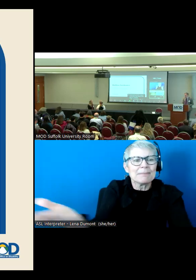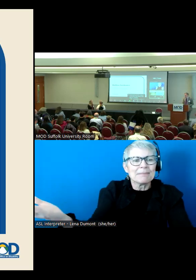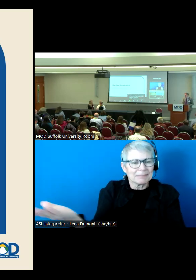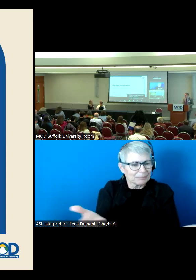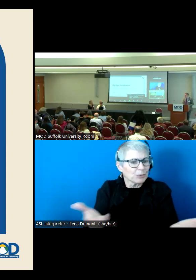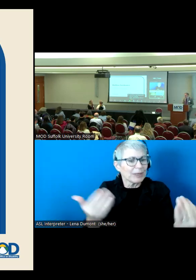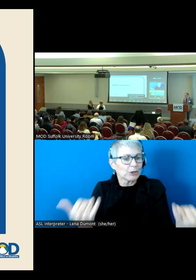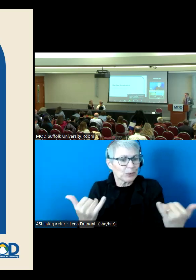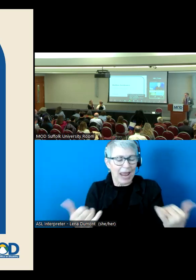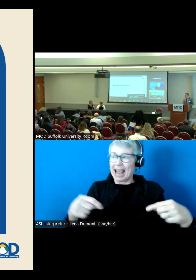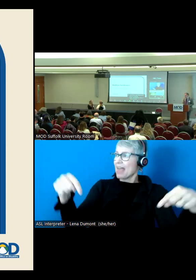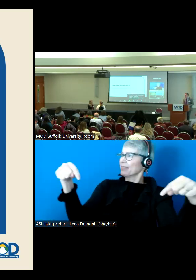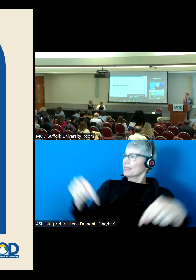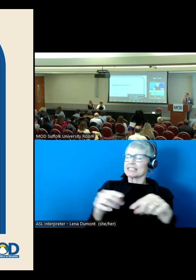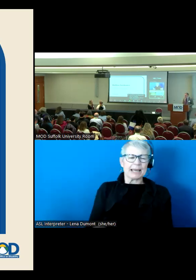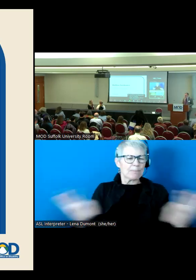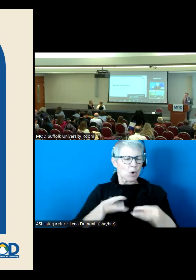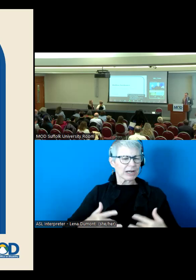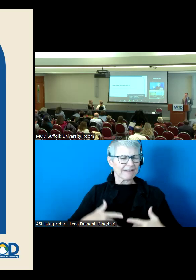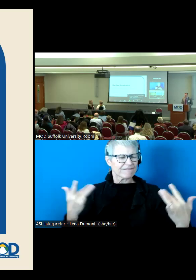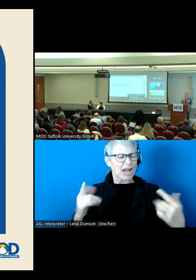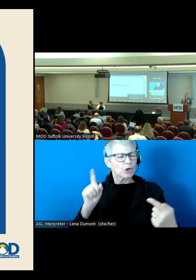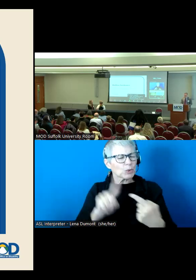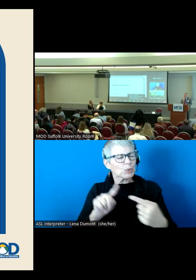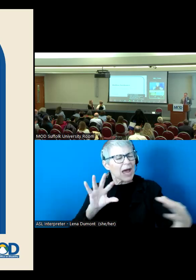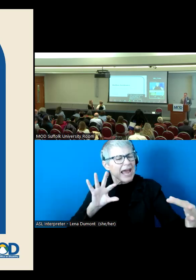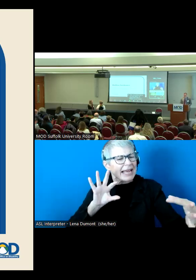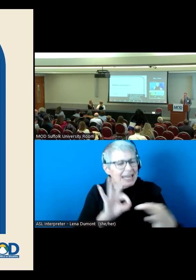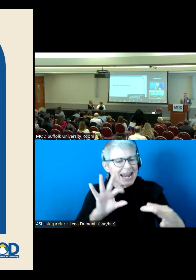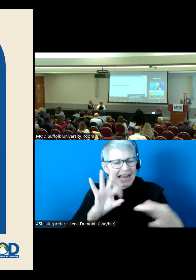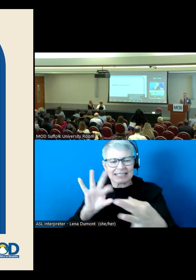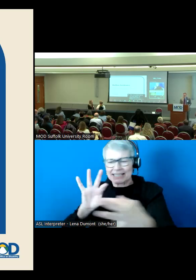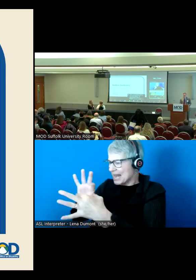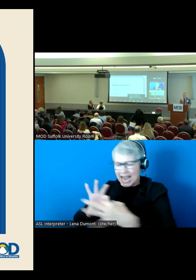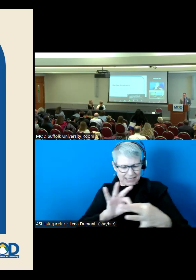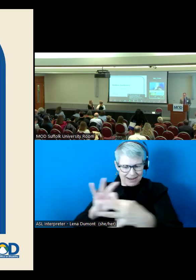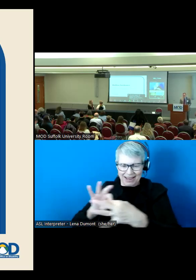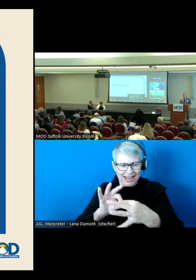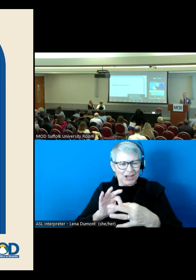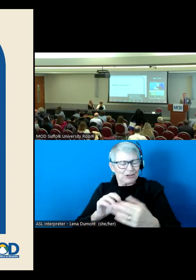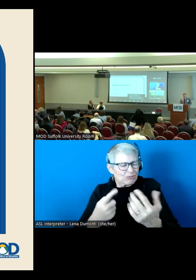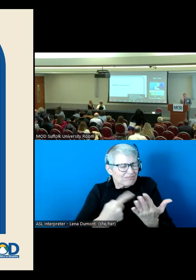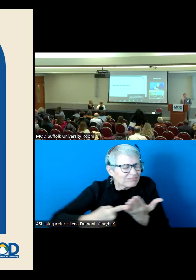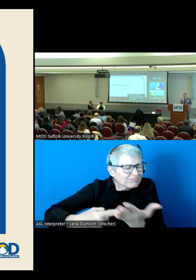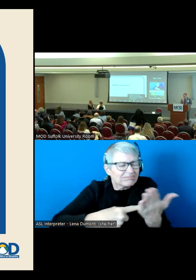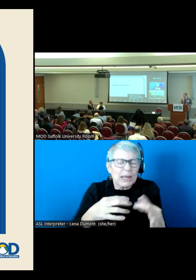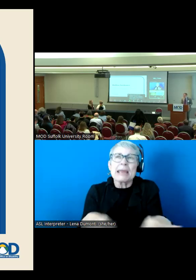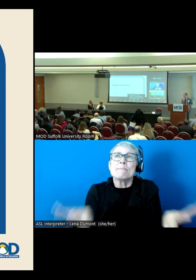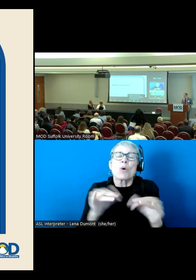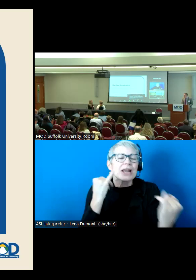Disabilities Connects program to come together and talk about these important ideas to make